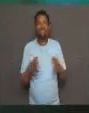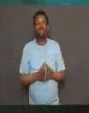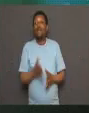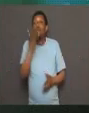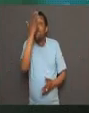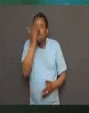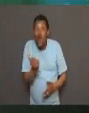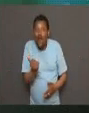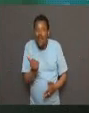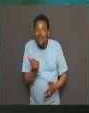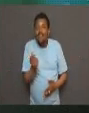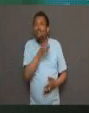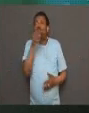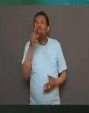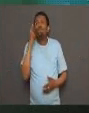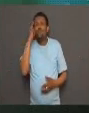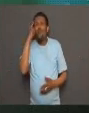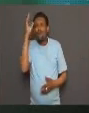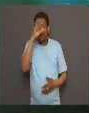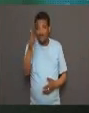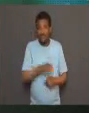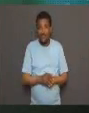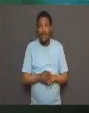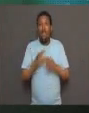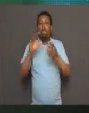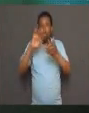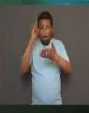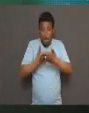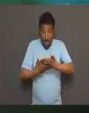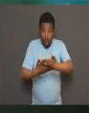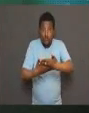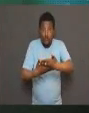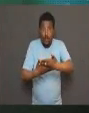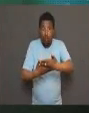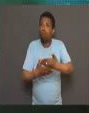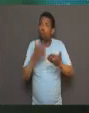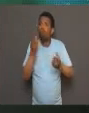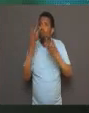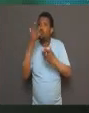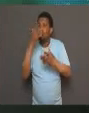Why do you suppose maps are more commonly preferred?